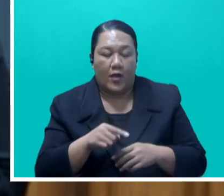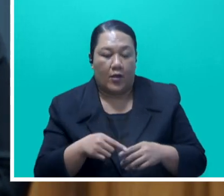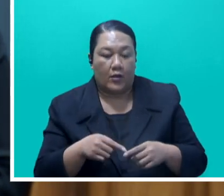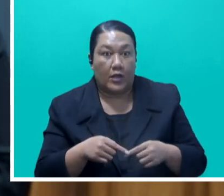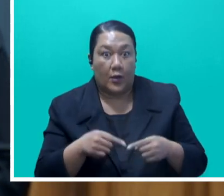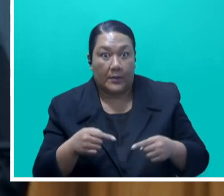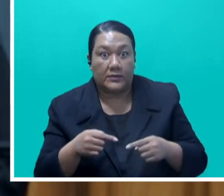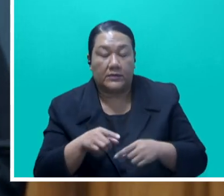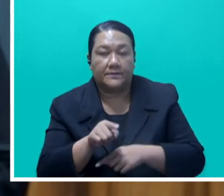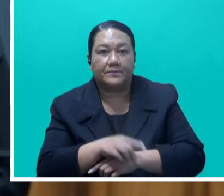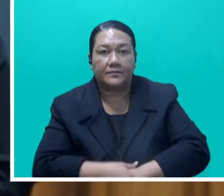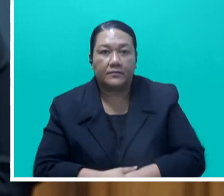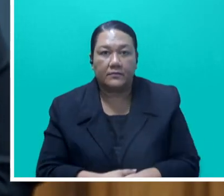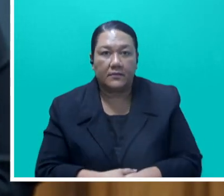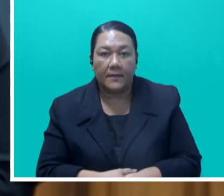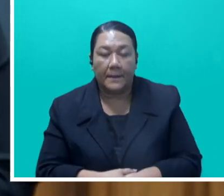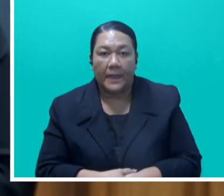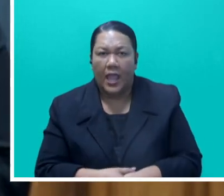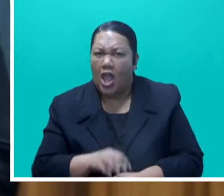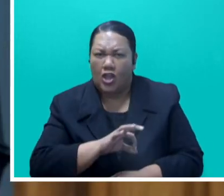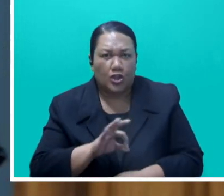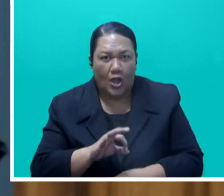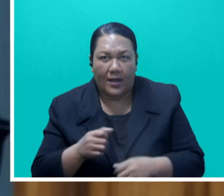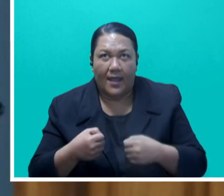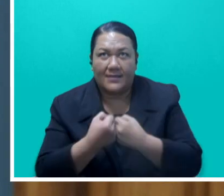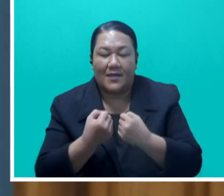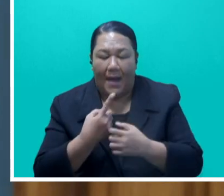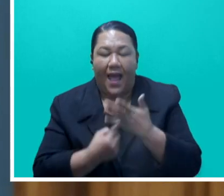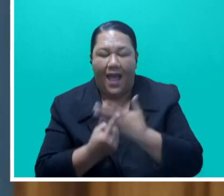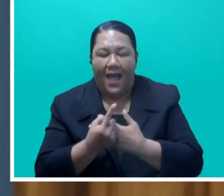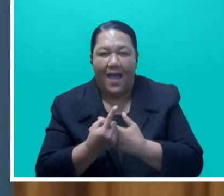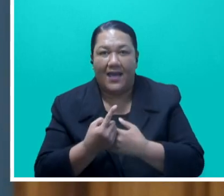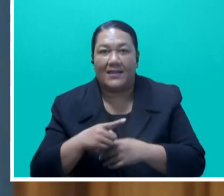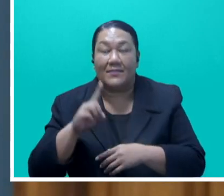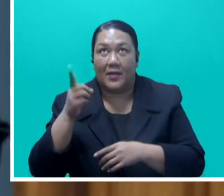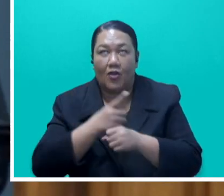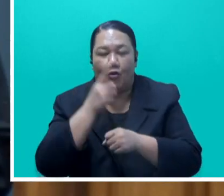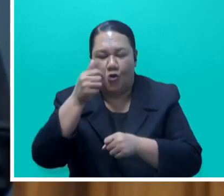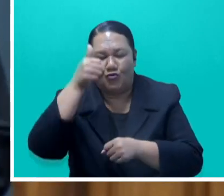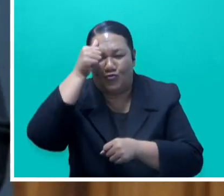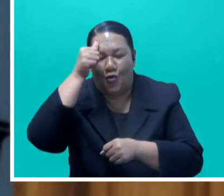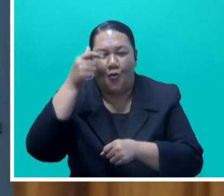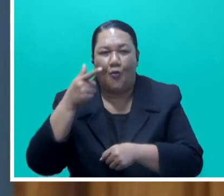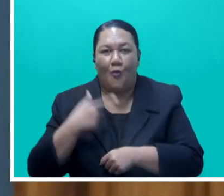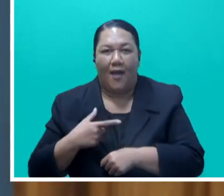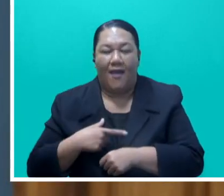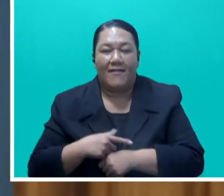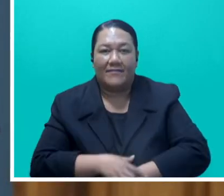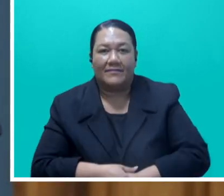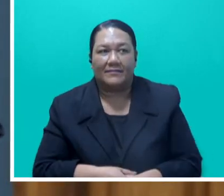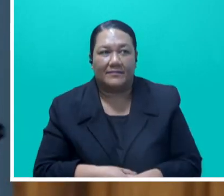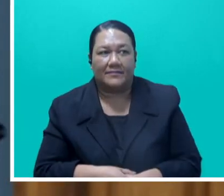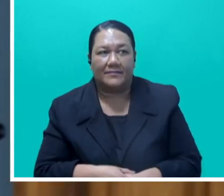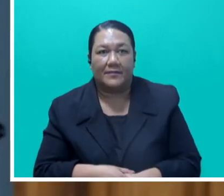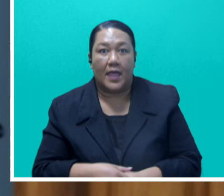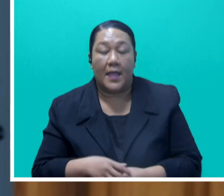known? Only God knows. Just as he had assured us in his word in